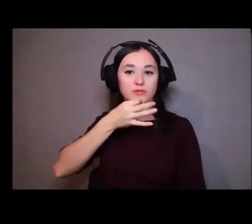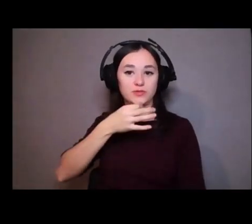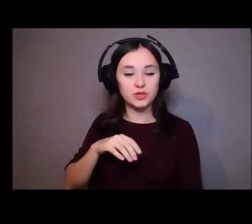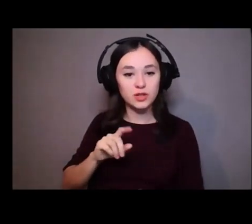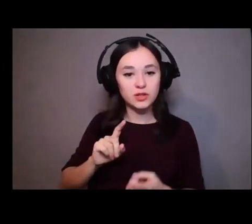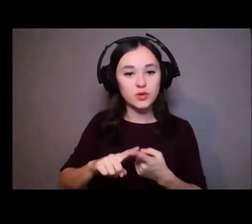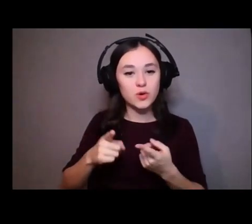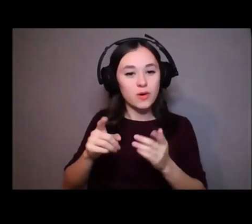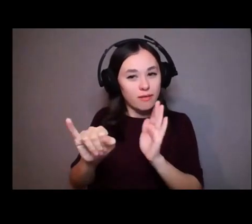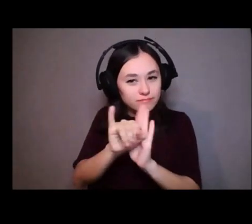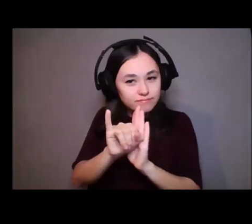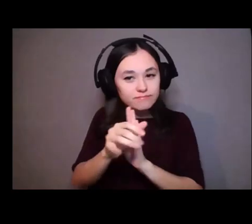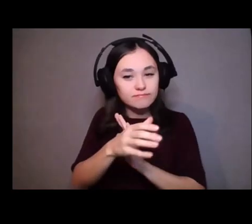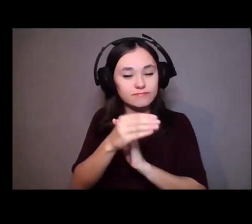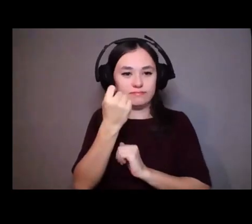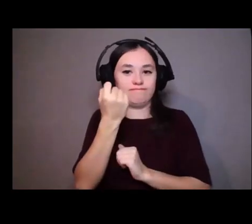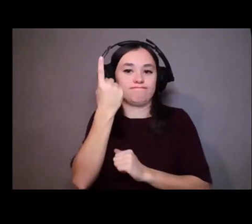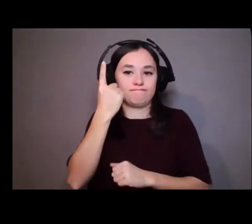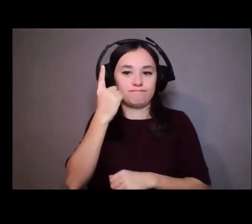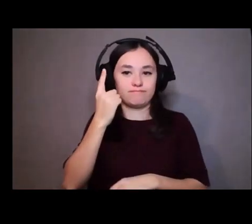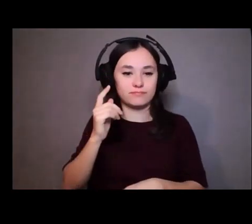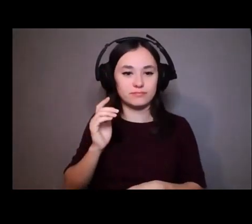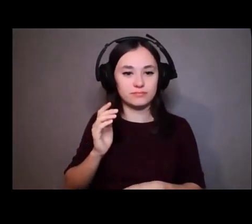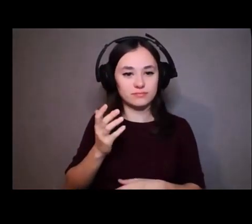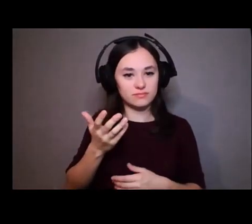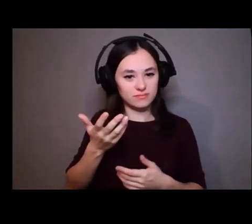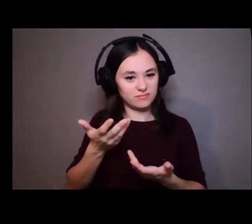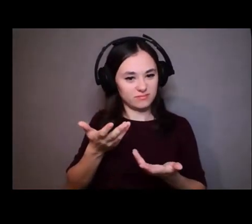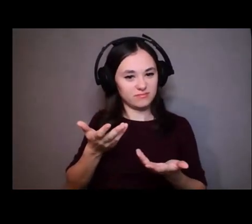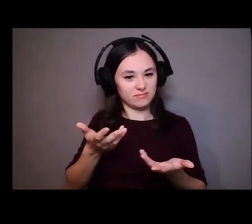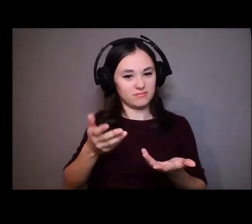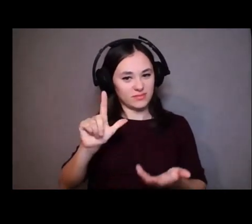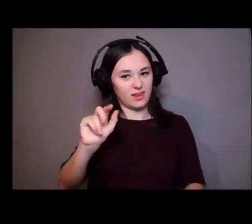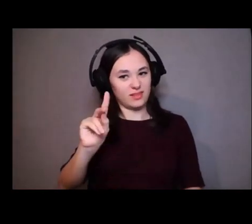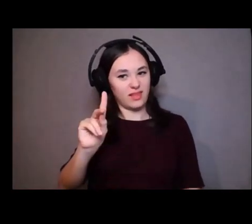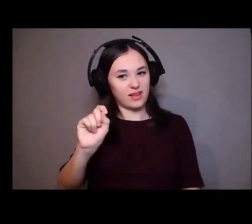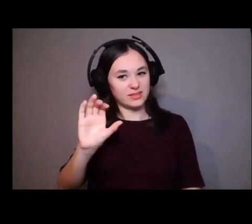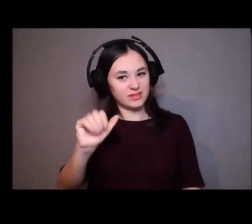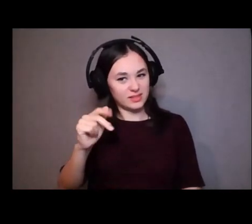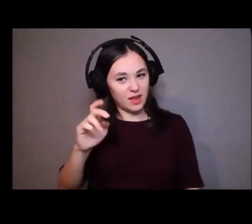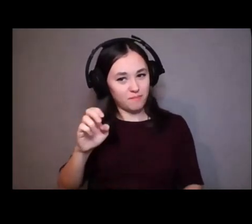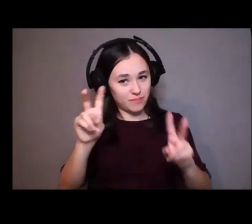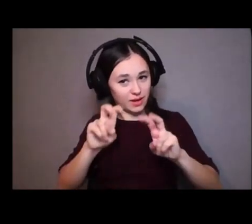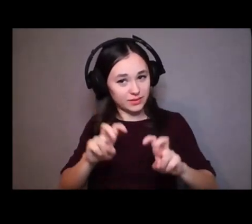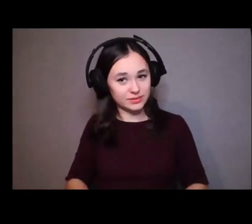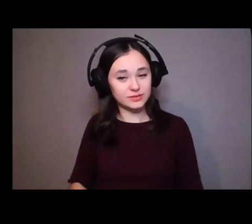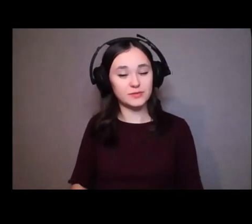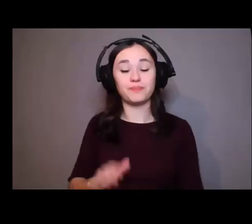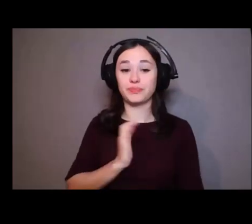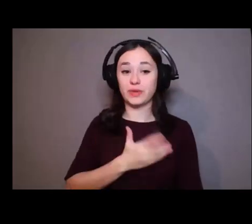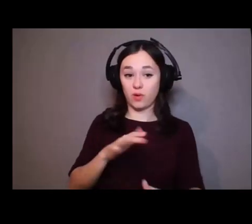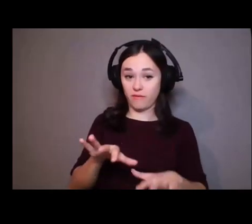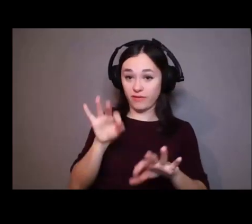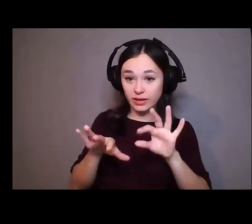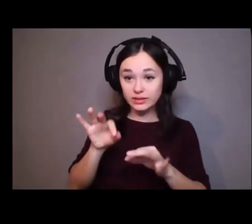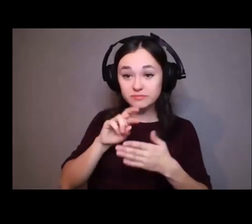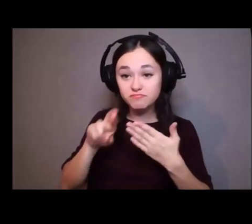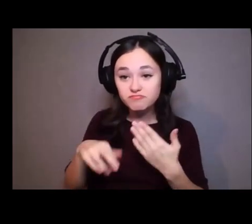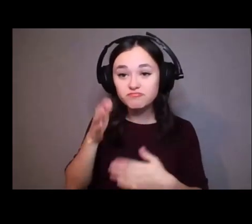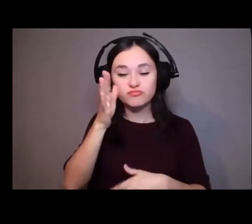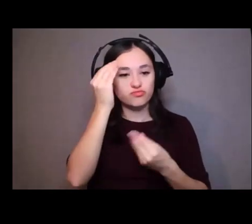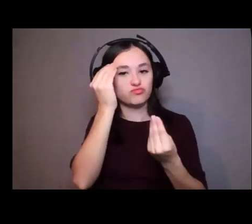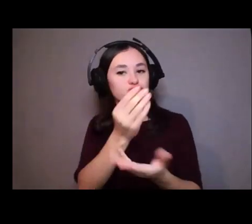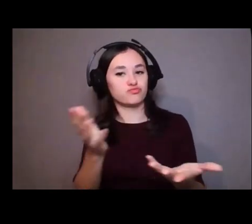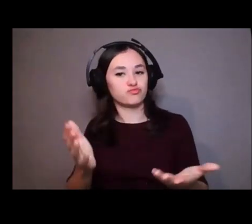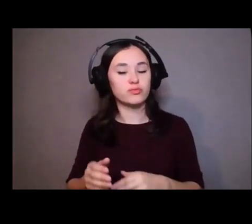contextualize landscape analysis, the findings of which we're going to start sharing with you today. We also leveraged federal and national